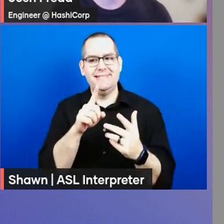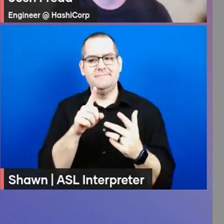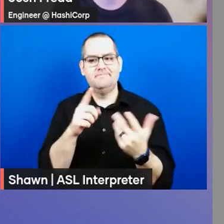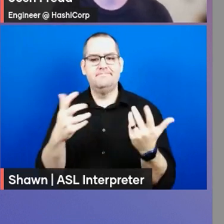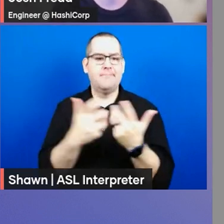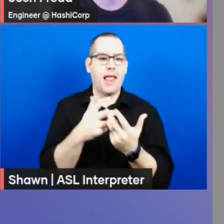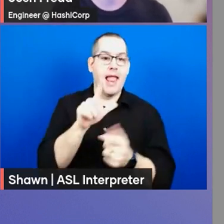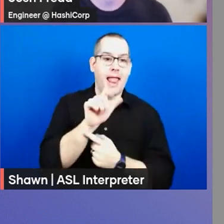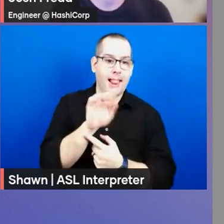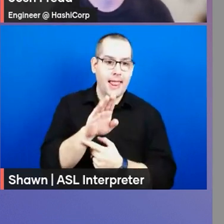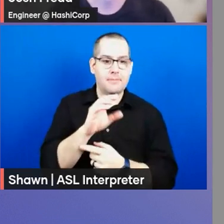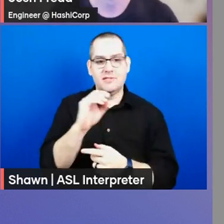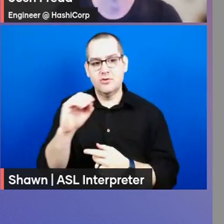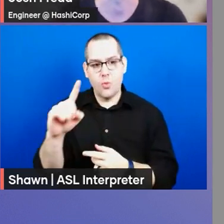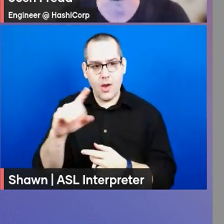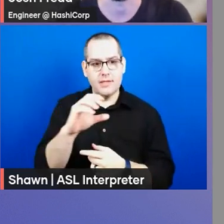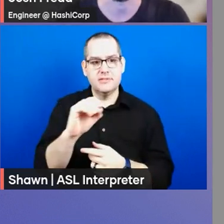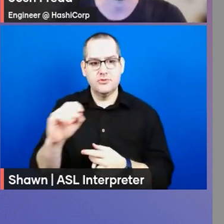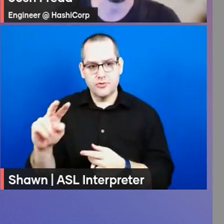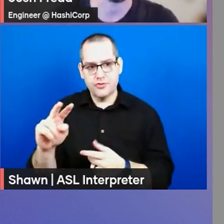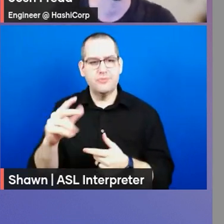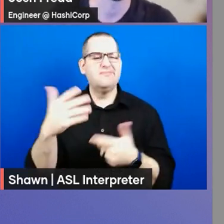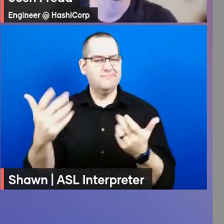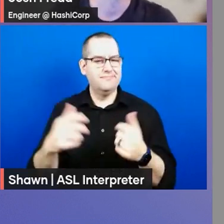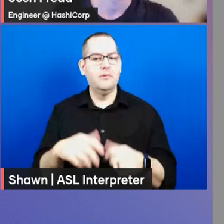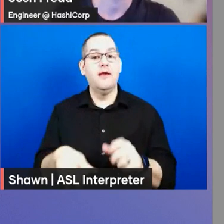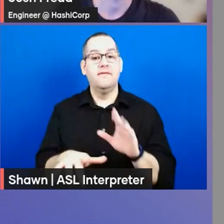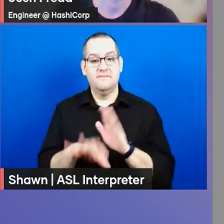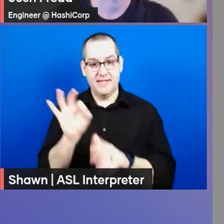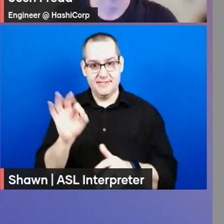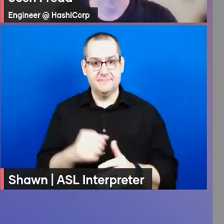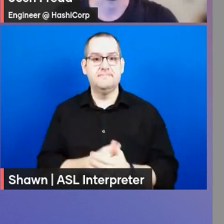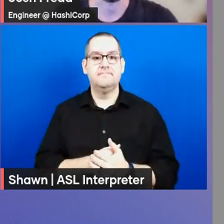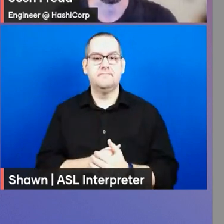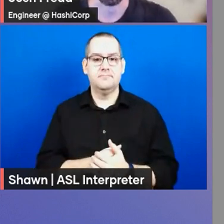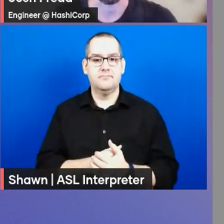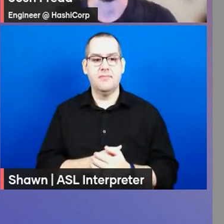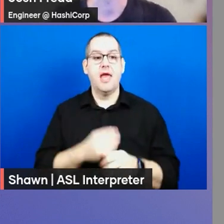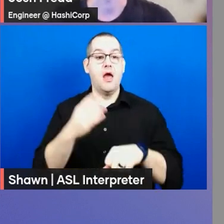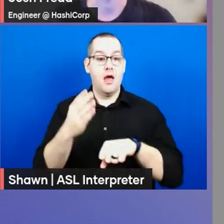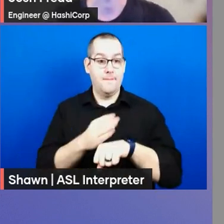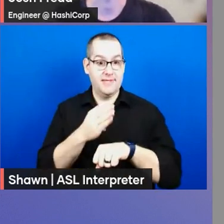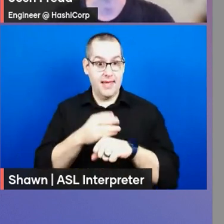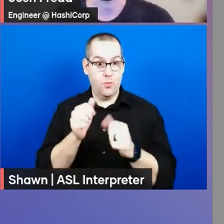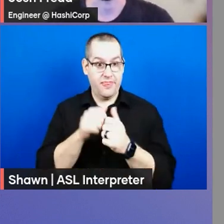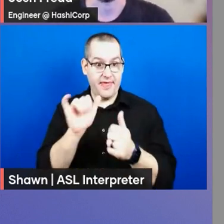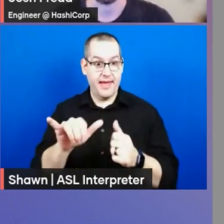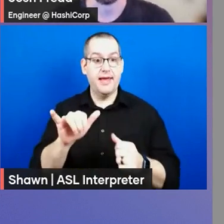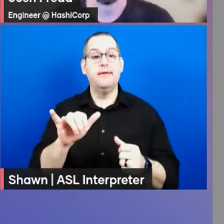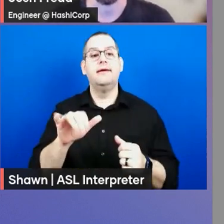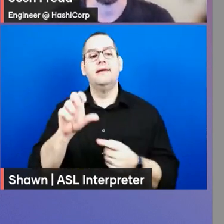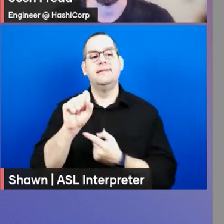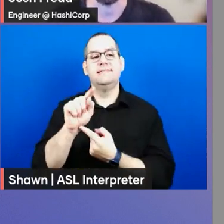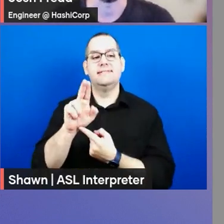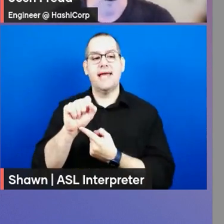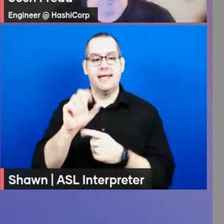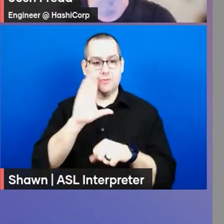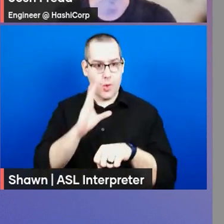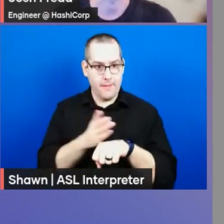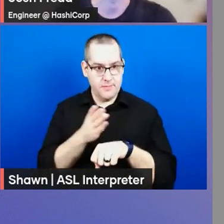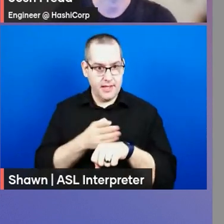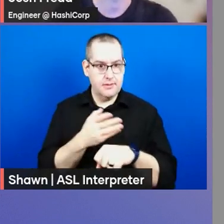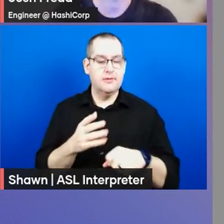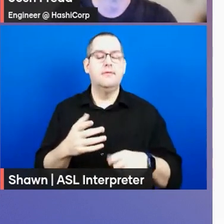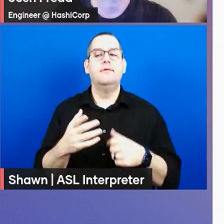lab 001, 002. So it finds that. It'll update the document with that. It'll update the status of the document.